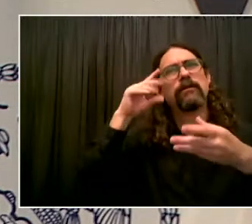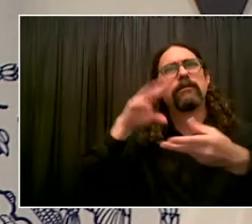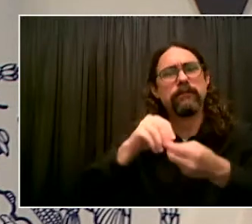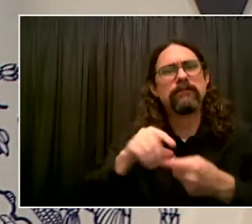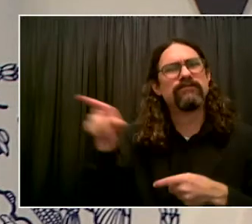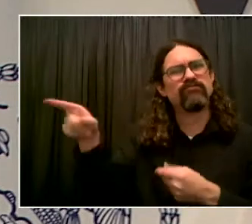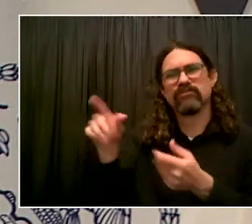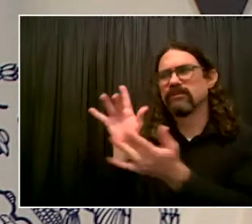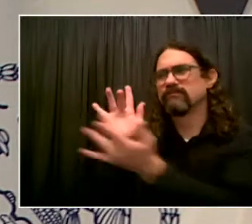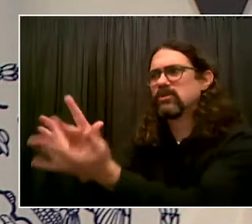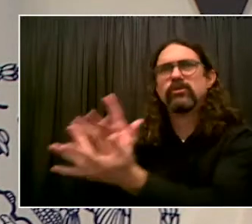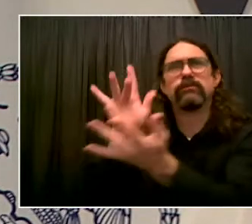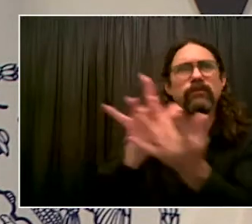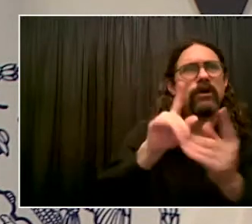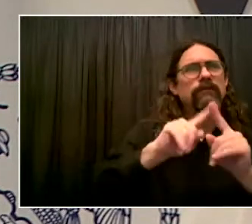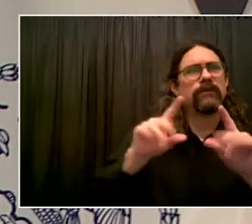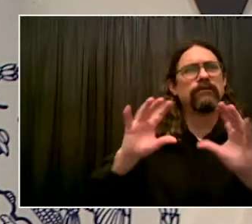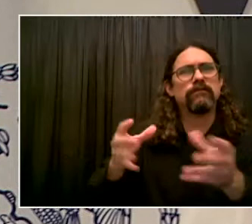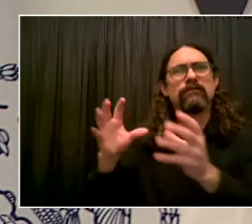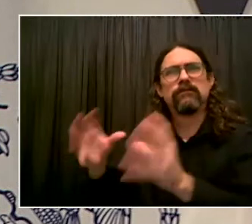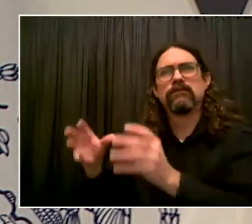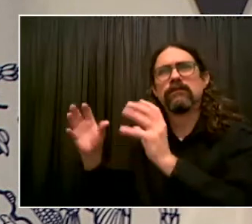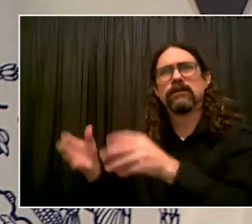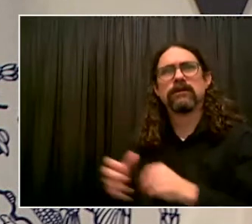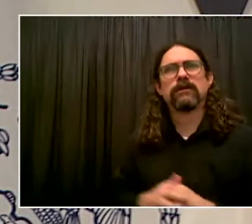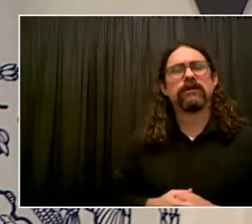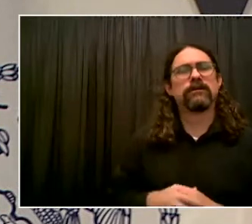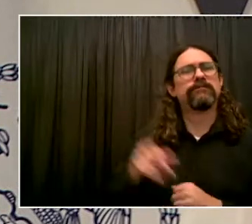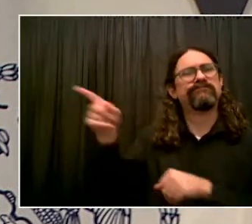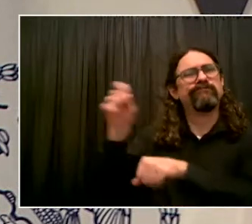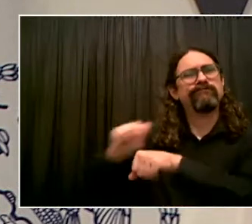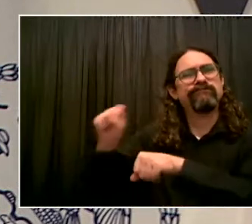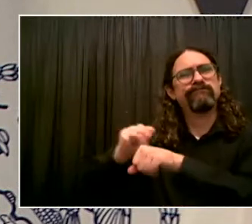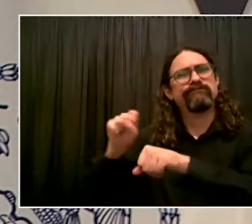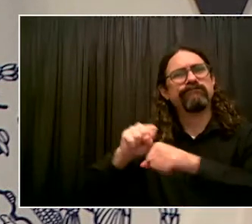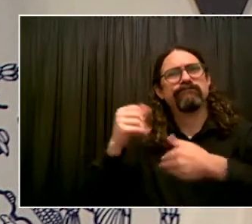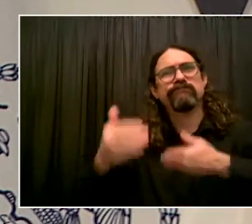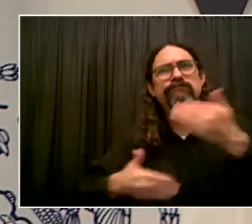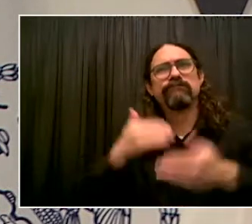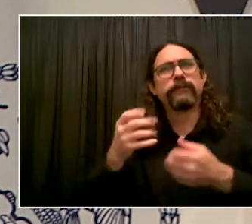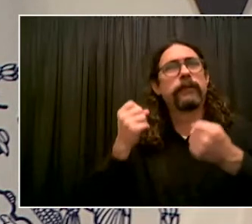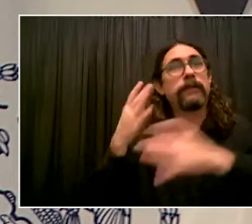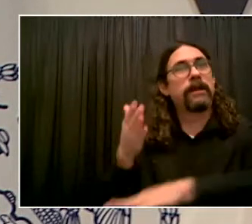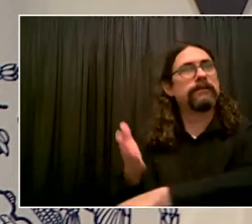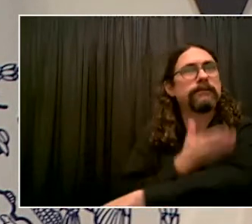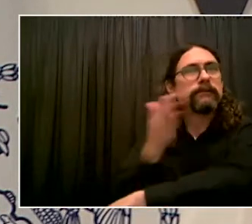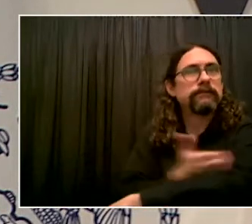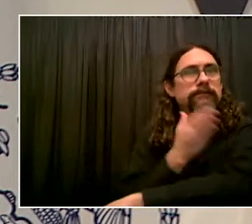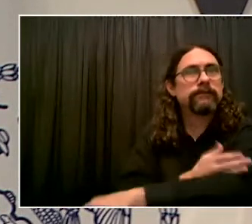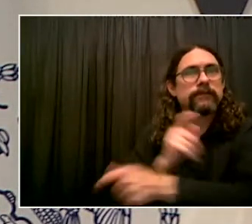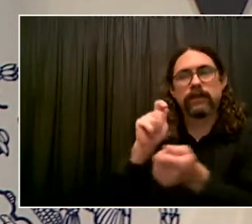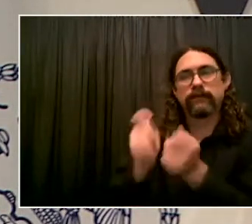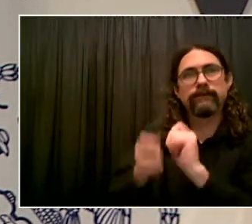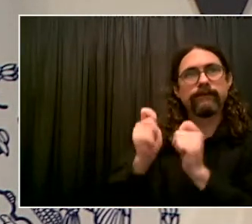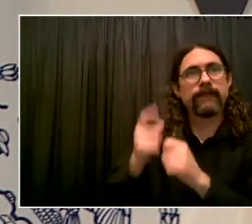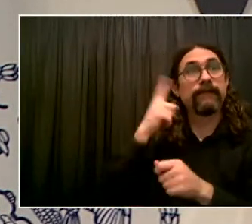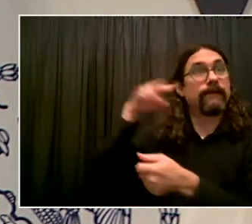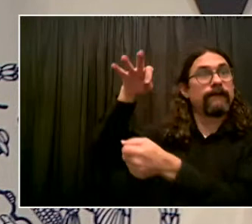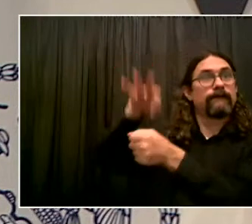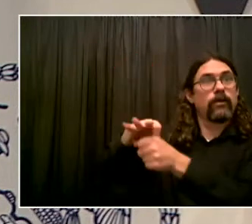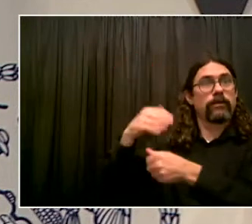we've won a lot of those reforms, including in Albany. Early voting, online voter registration, some in Albany, some here in the city with the city